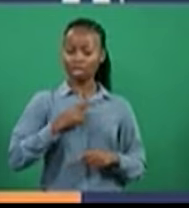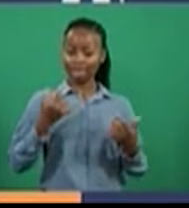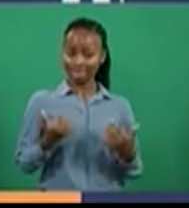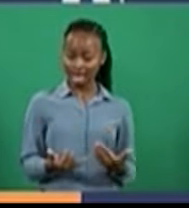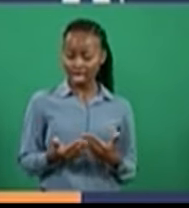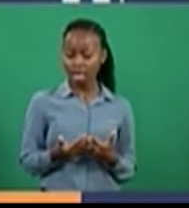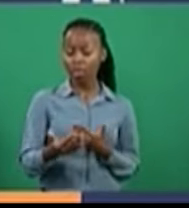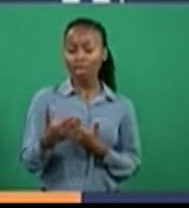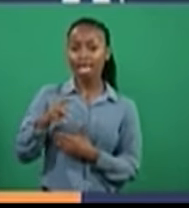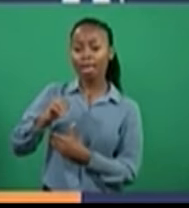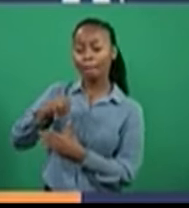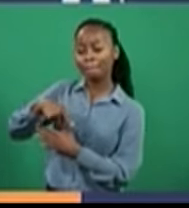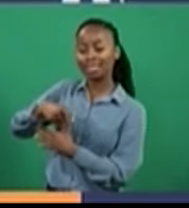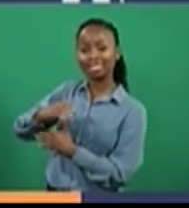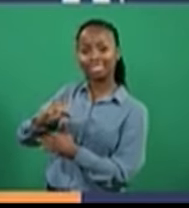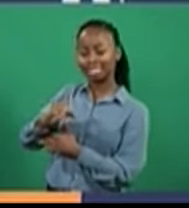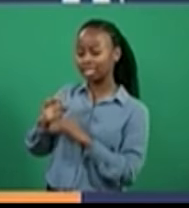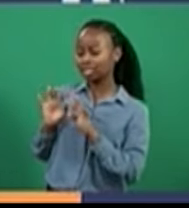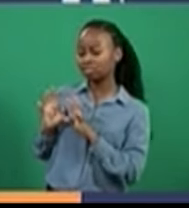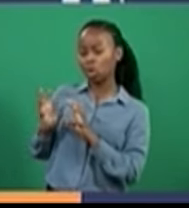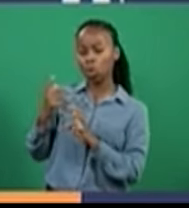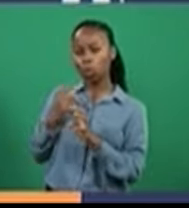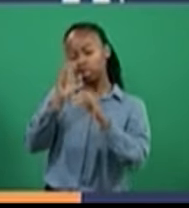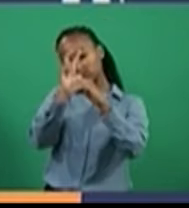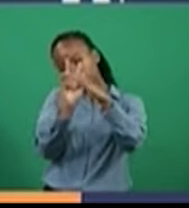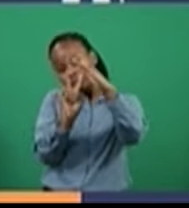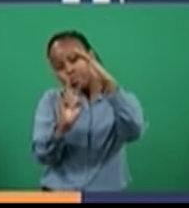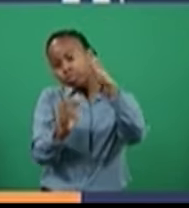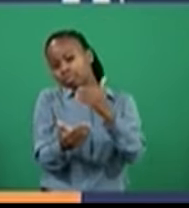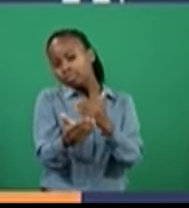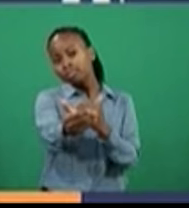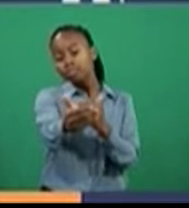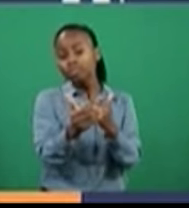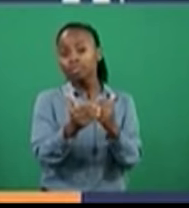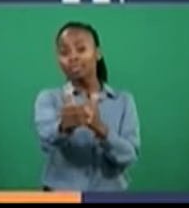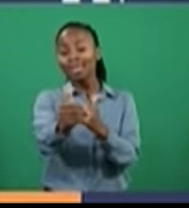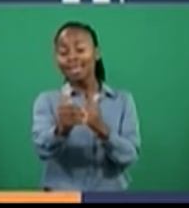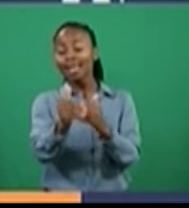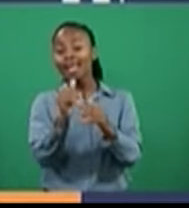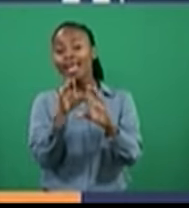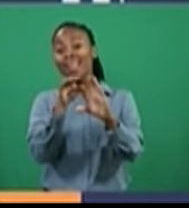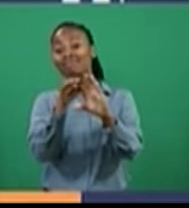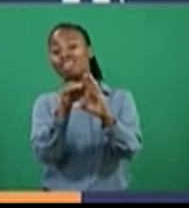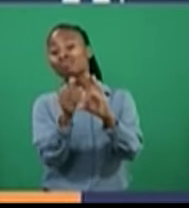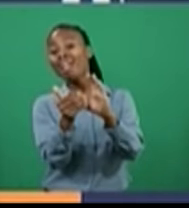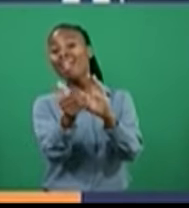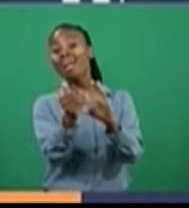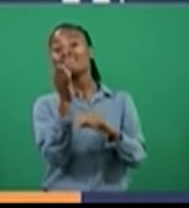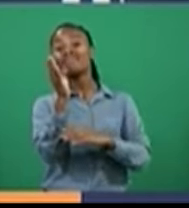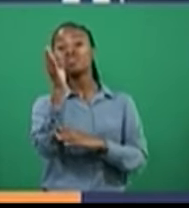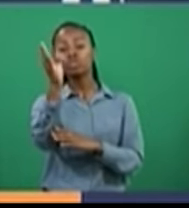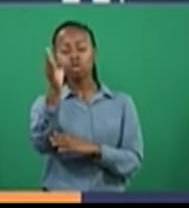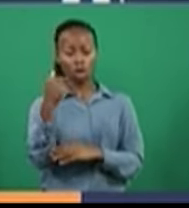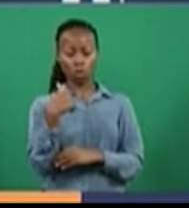of the MPC are forward-looking so that future prints of inflation are consistent with our